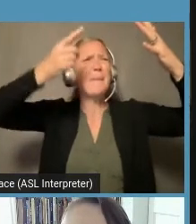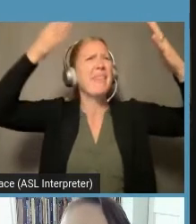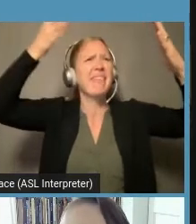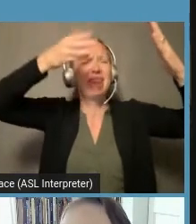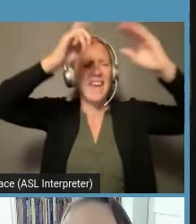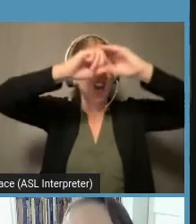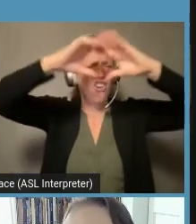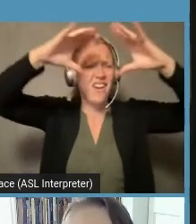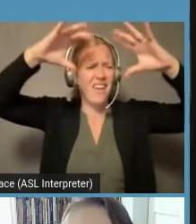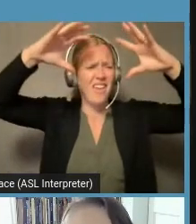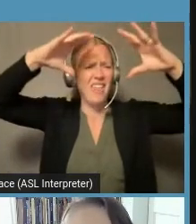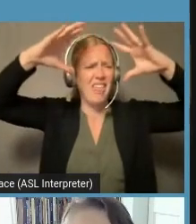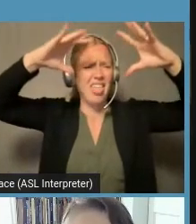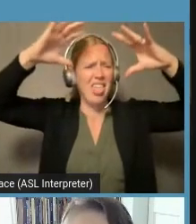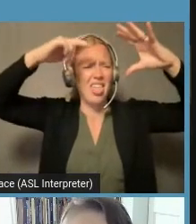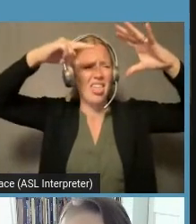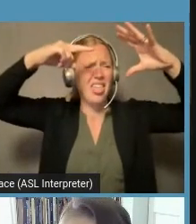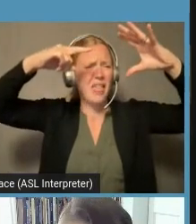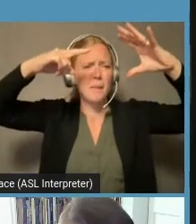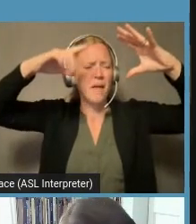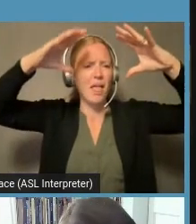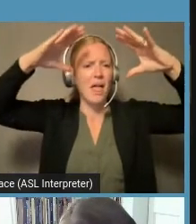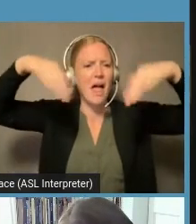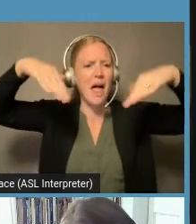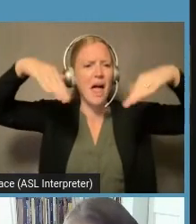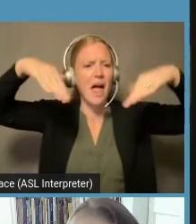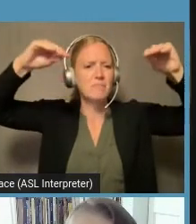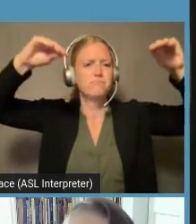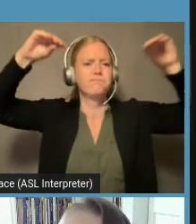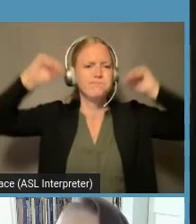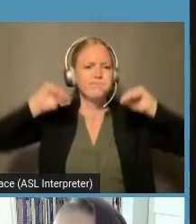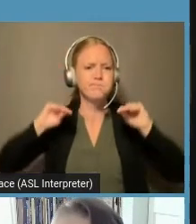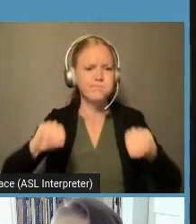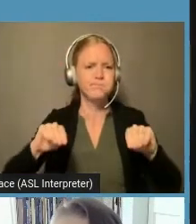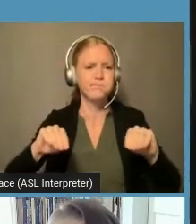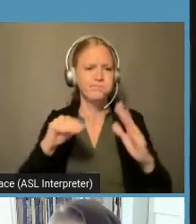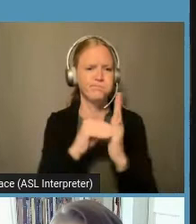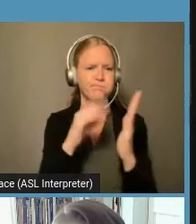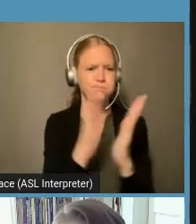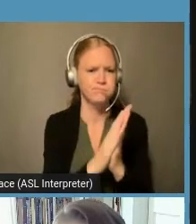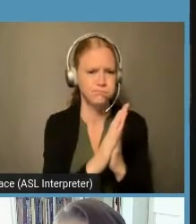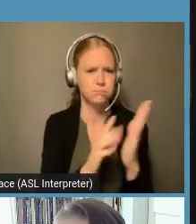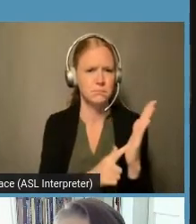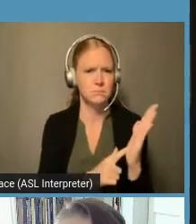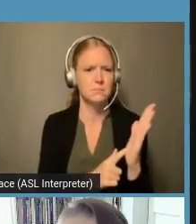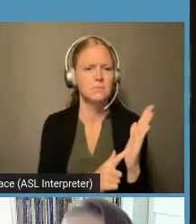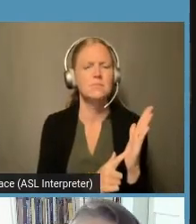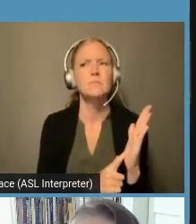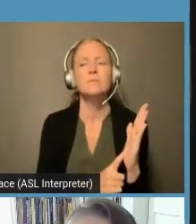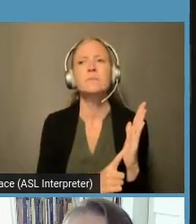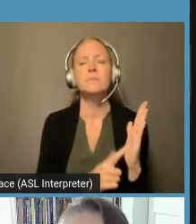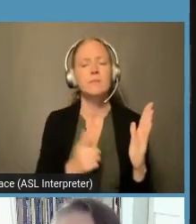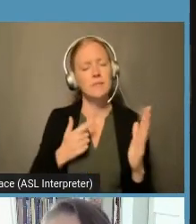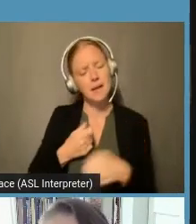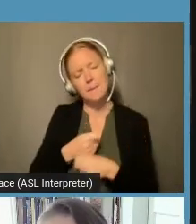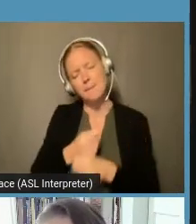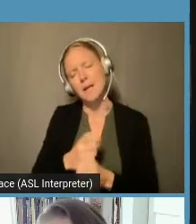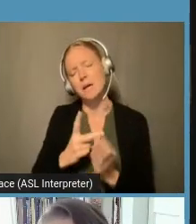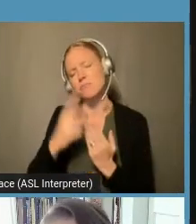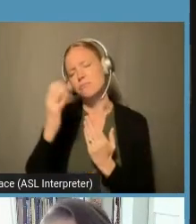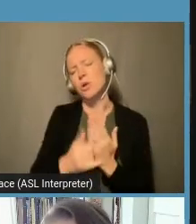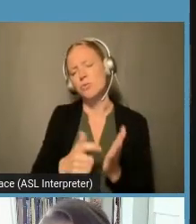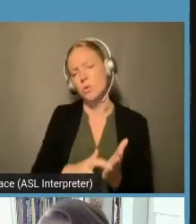I'm not really sure what it looks like, right? So I created a project